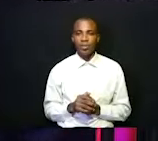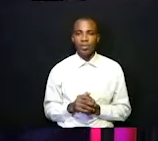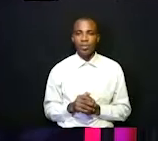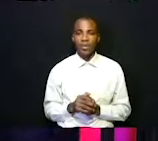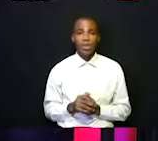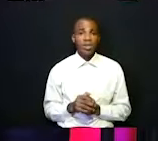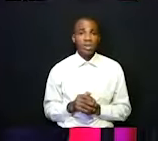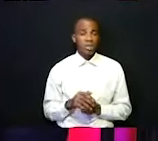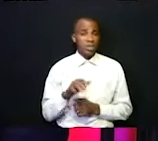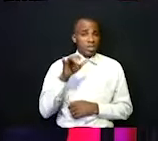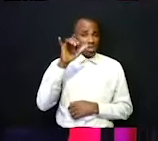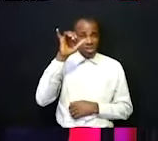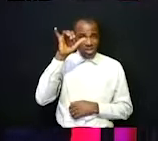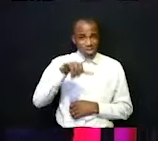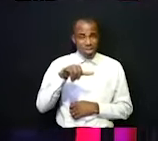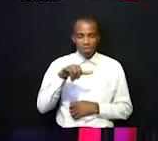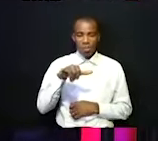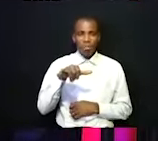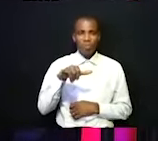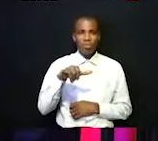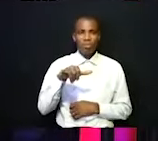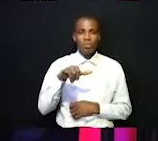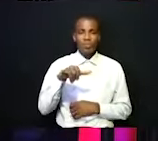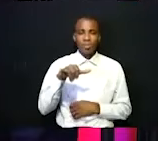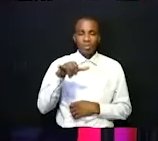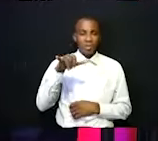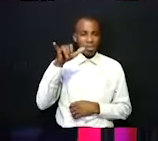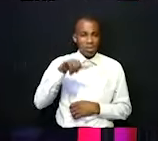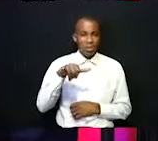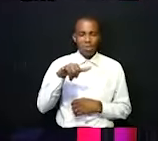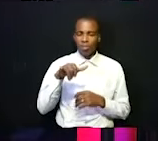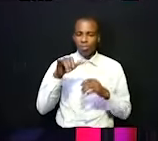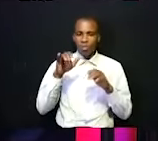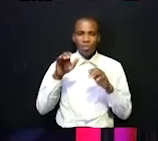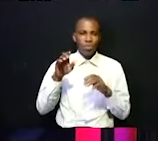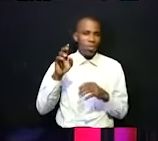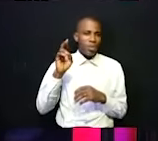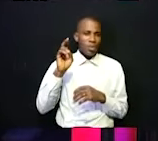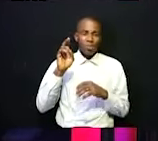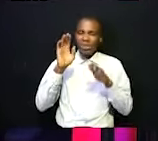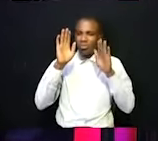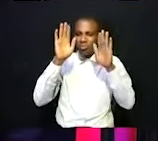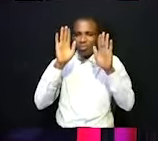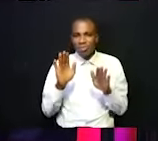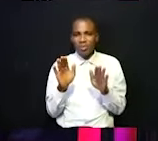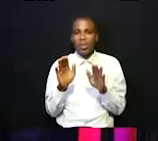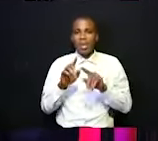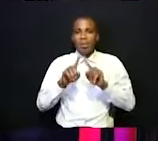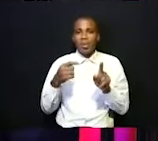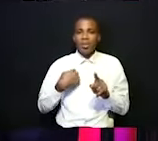This is a profound mystery. But I'm talking about Christ and the